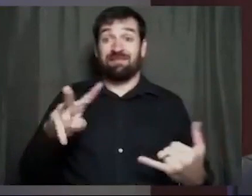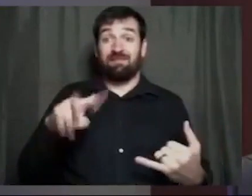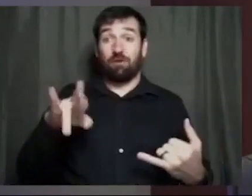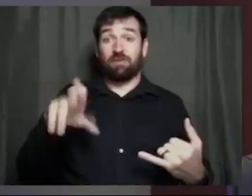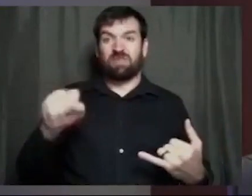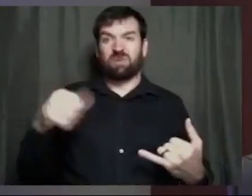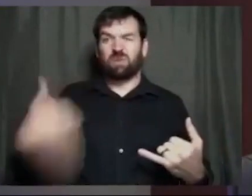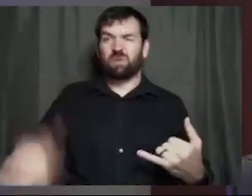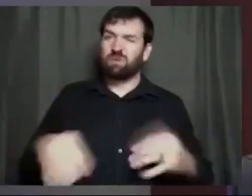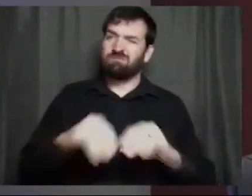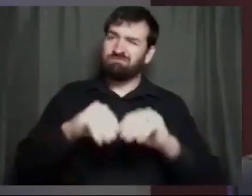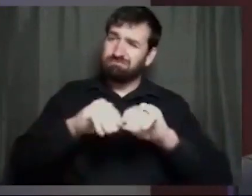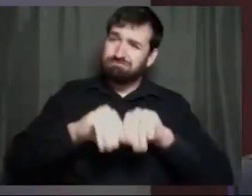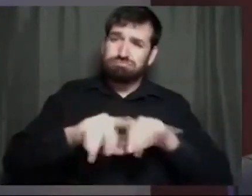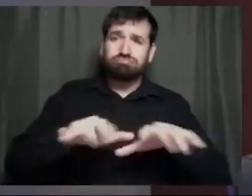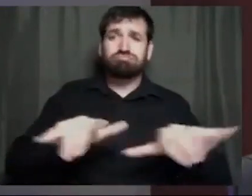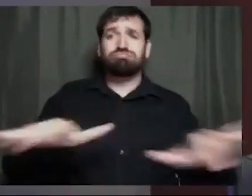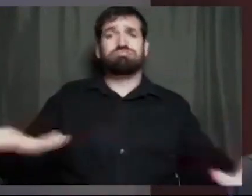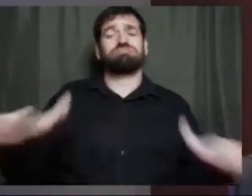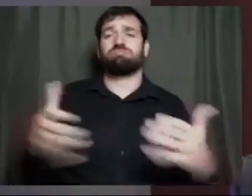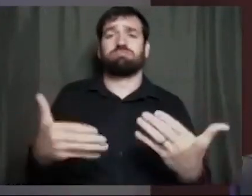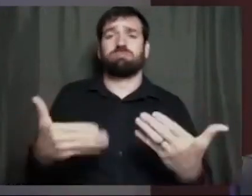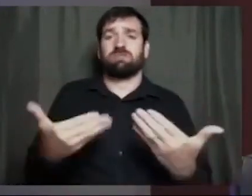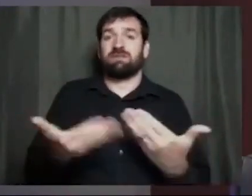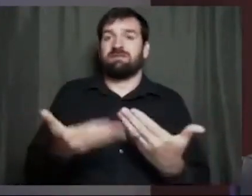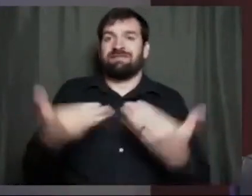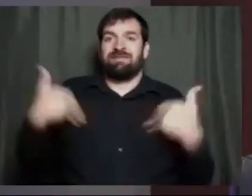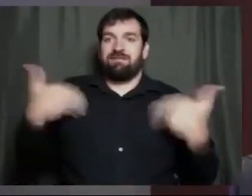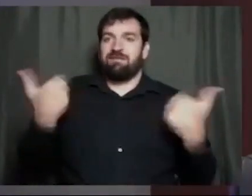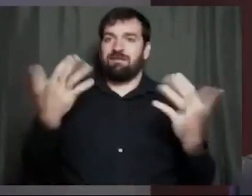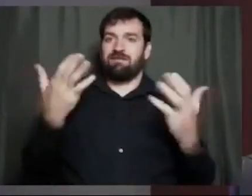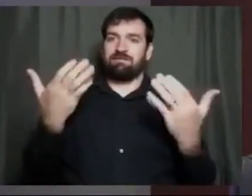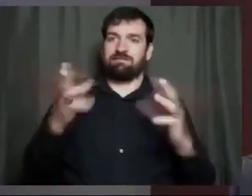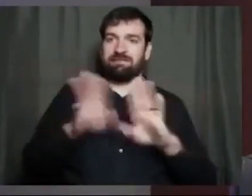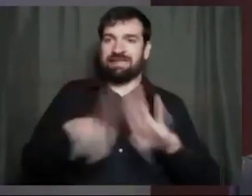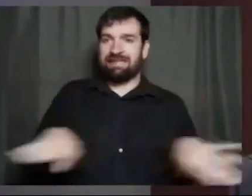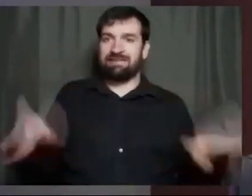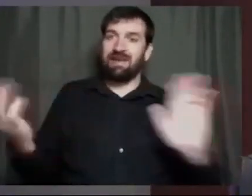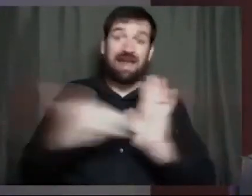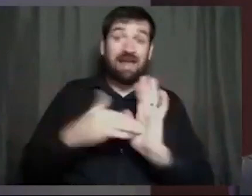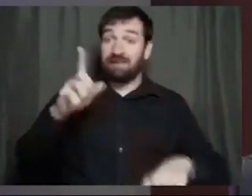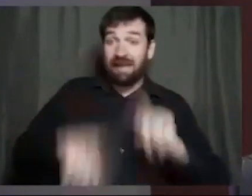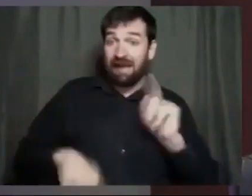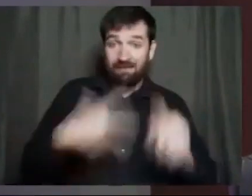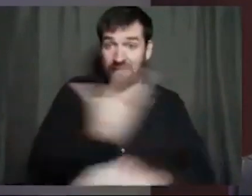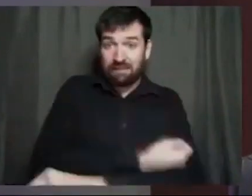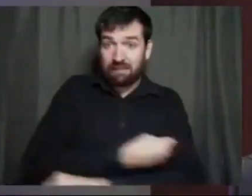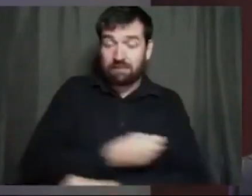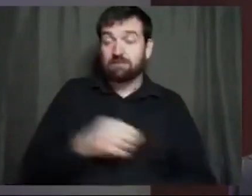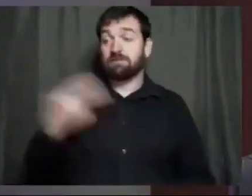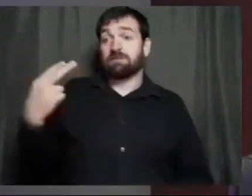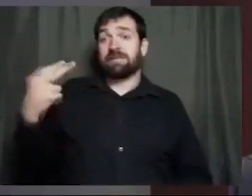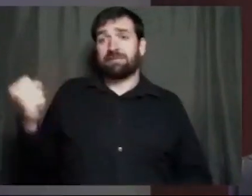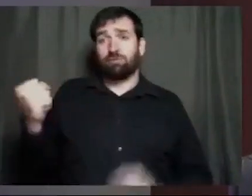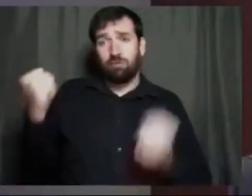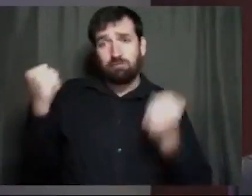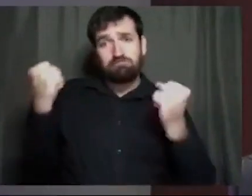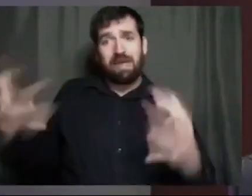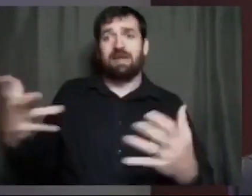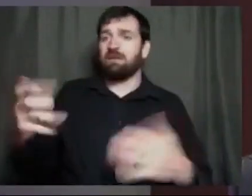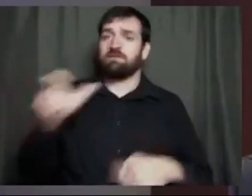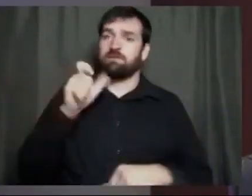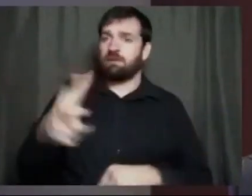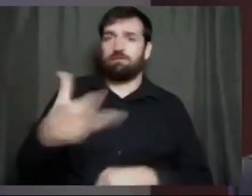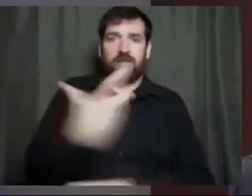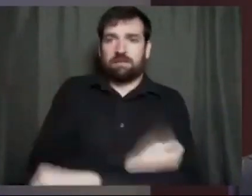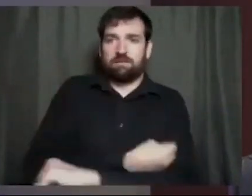just aren't enough young kids, again, can't be vaccinated. And even at the high school level, there's so many that aren't vaccinated. In order to best